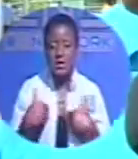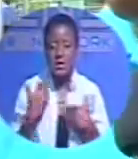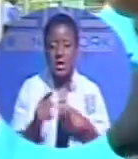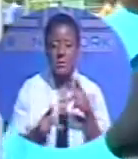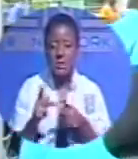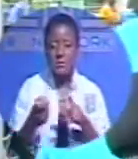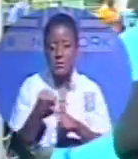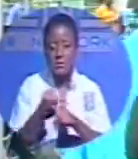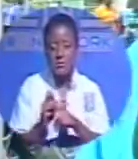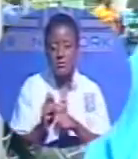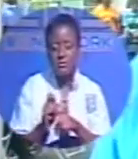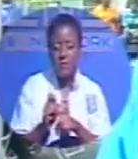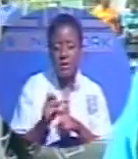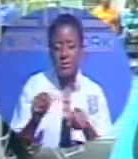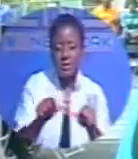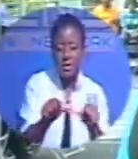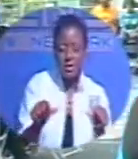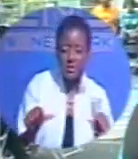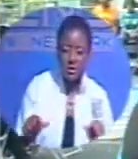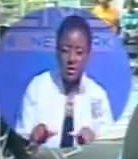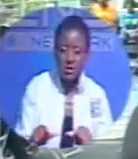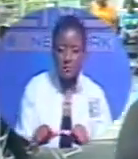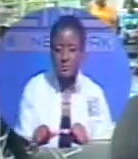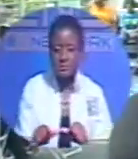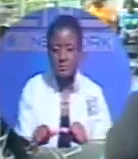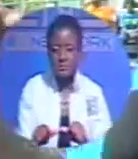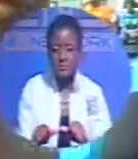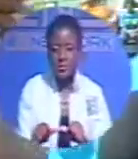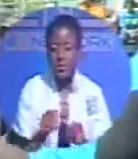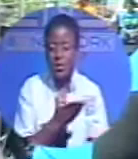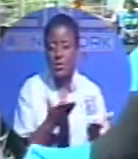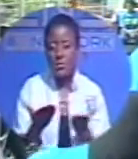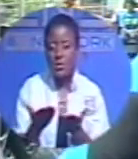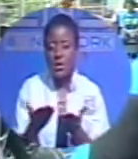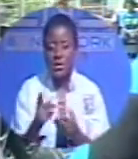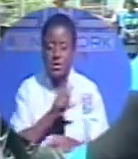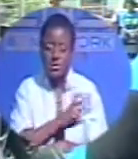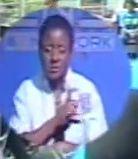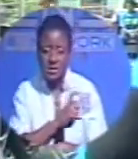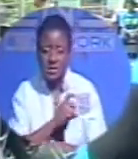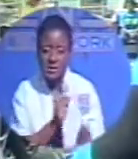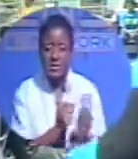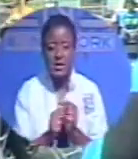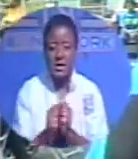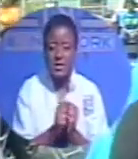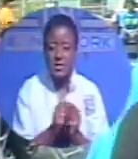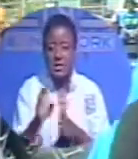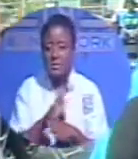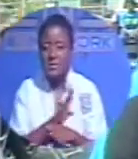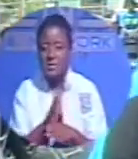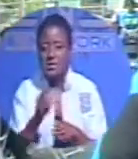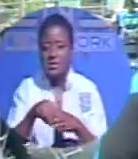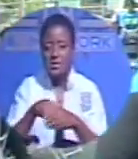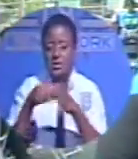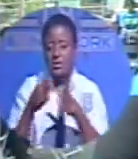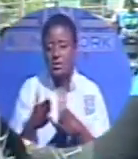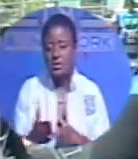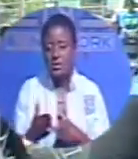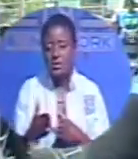Chippenham, Boyd subdivision areas. We bring the police force together, the business owners,